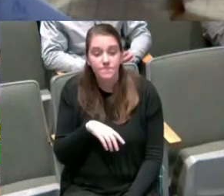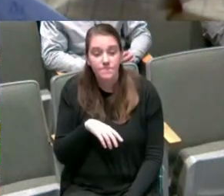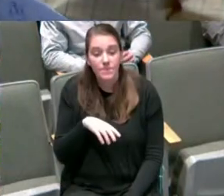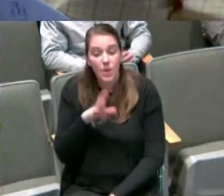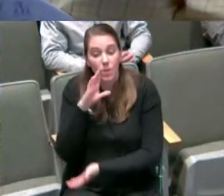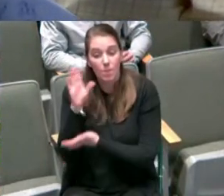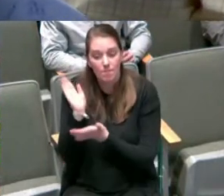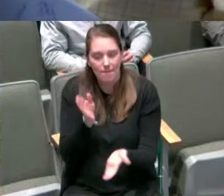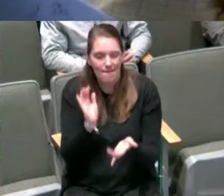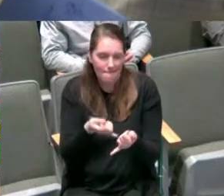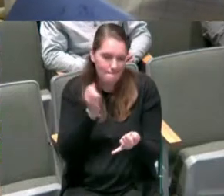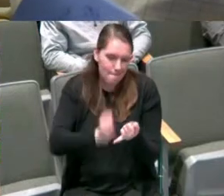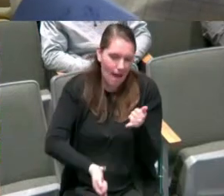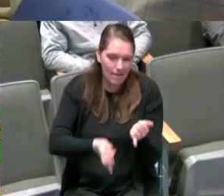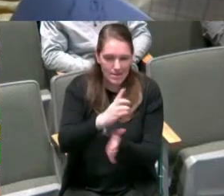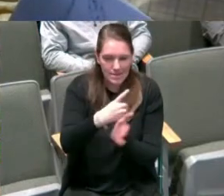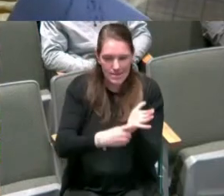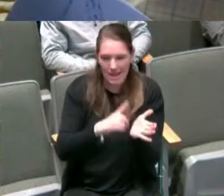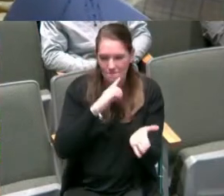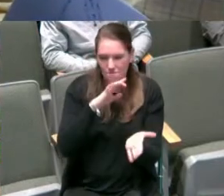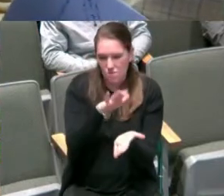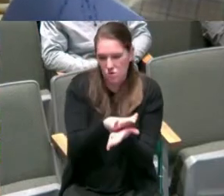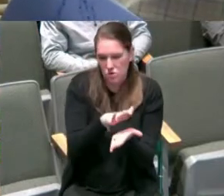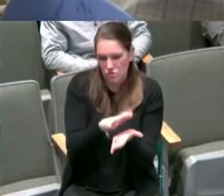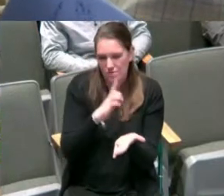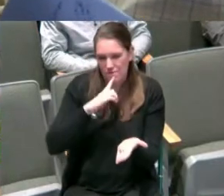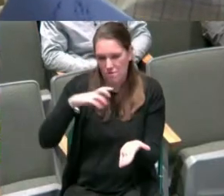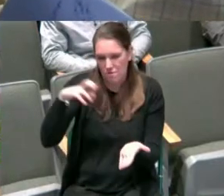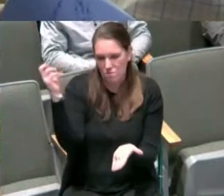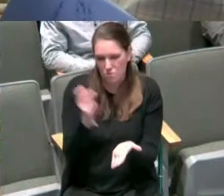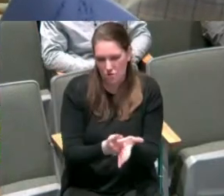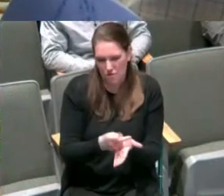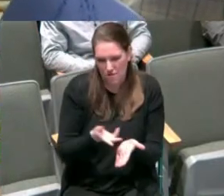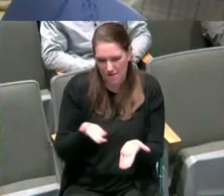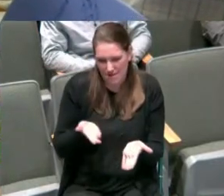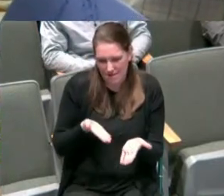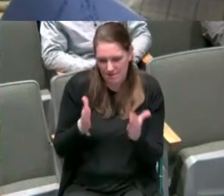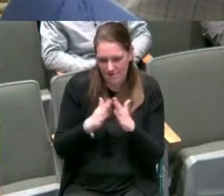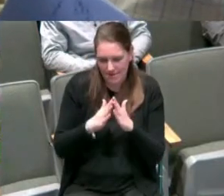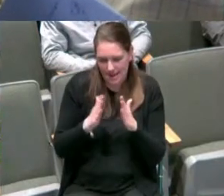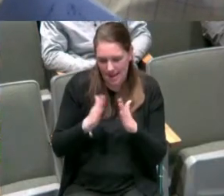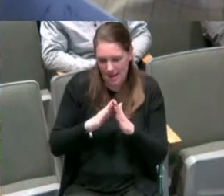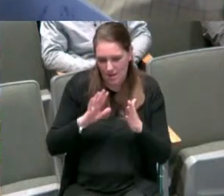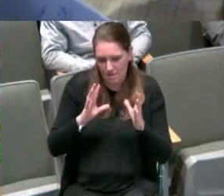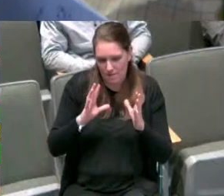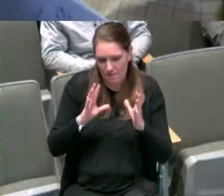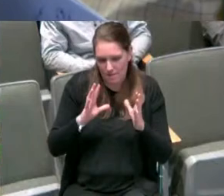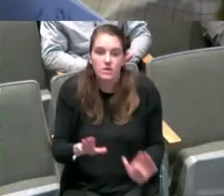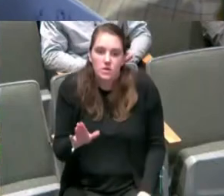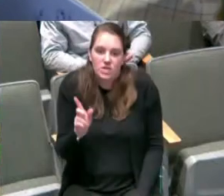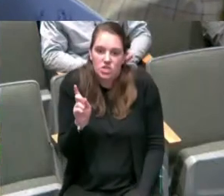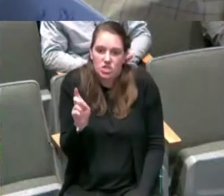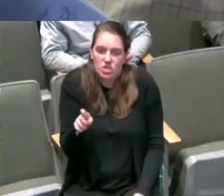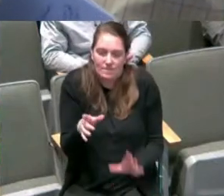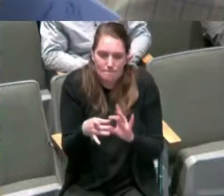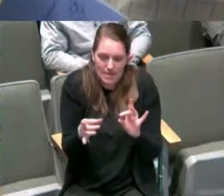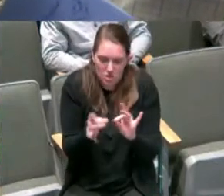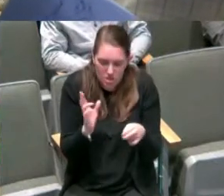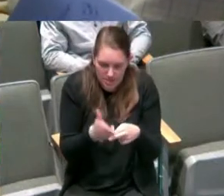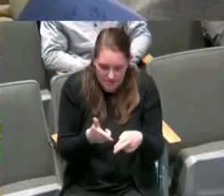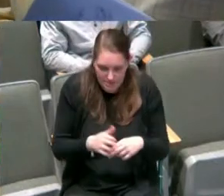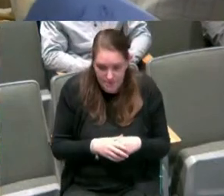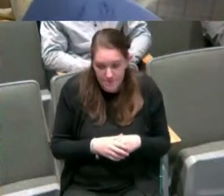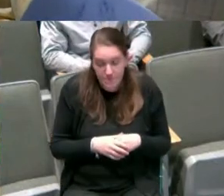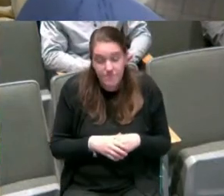of the school for appropriation at town meeting I should have mentioned really should have mentioned when I was talking about the cost that we are